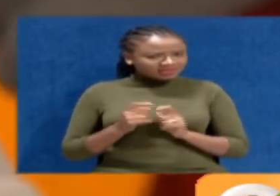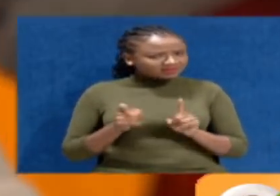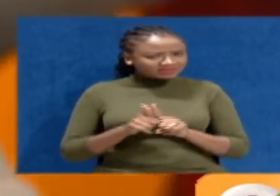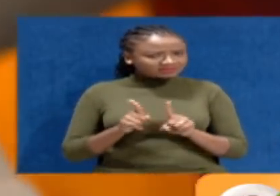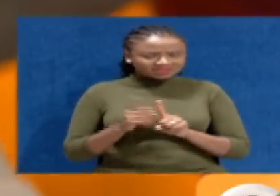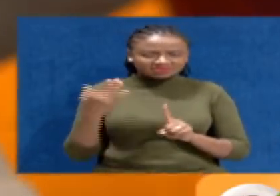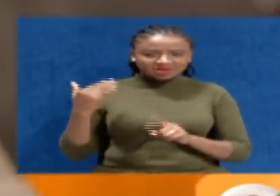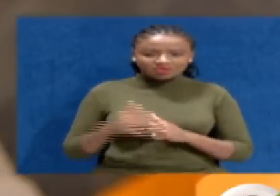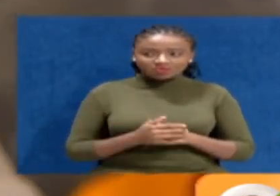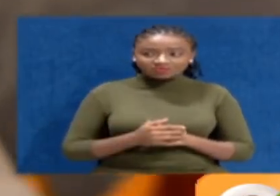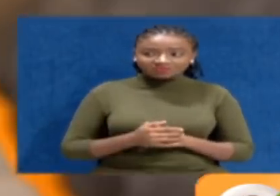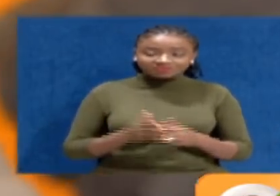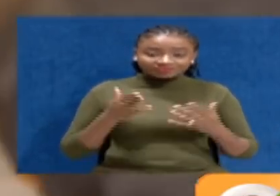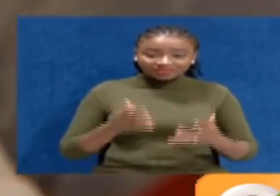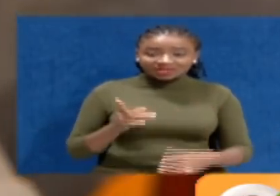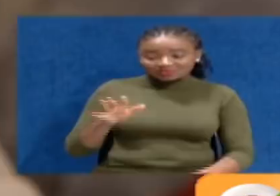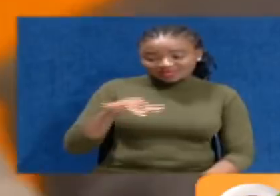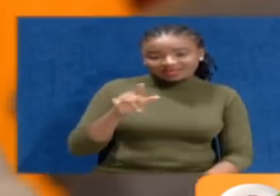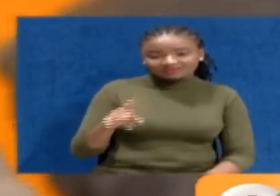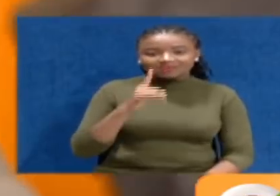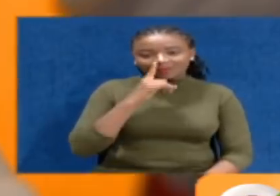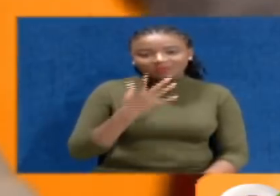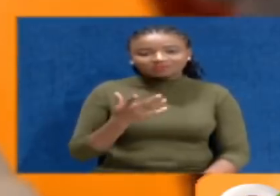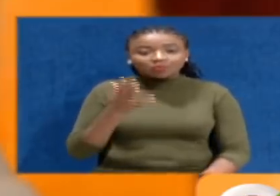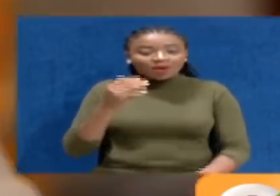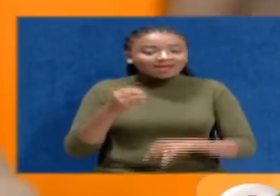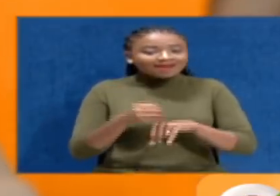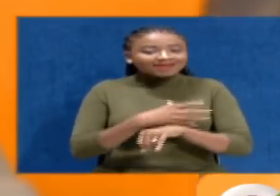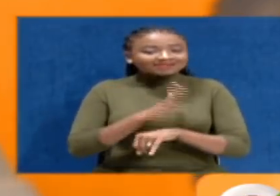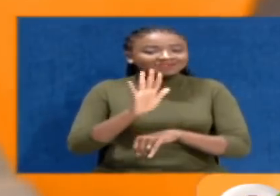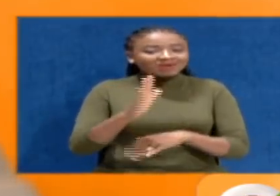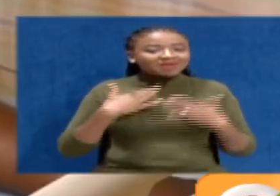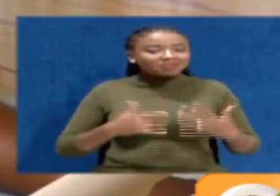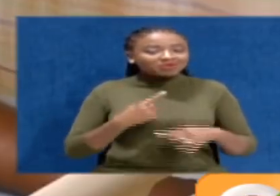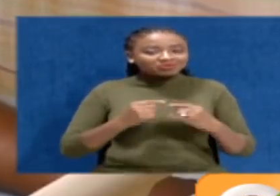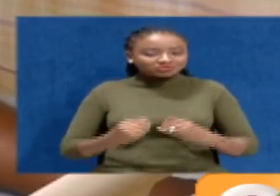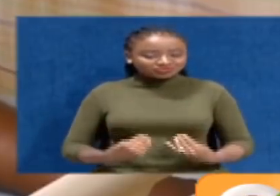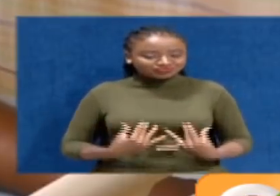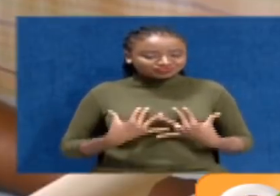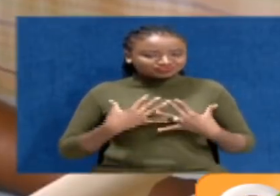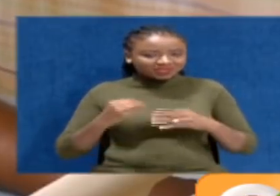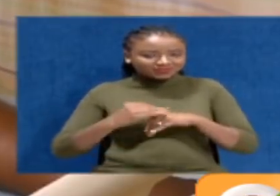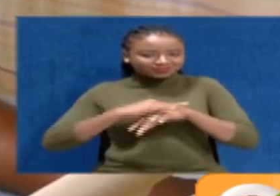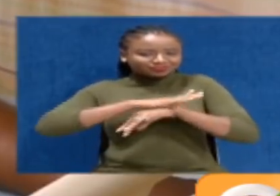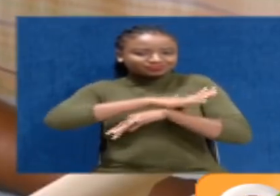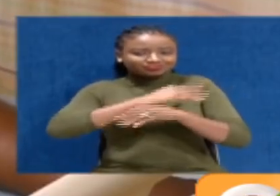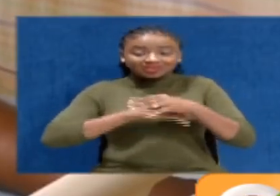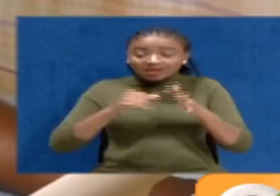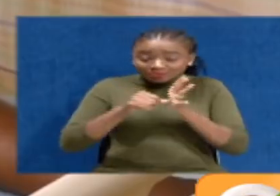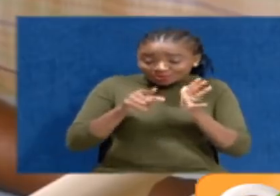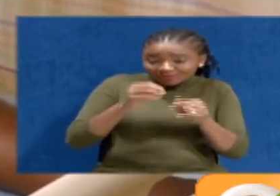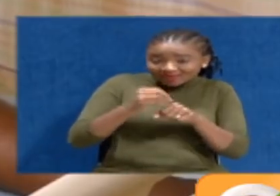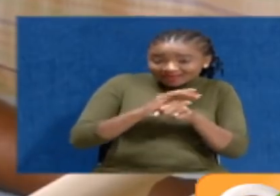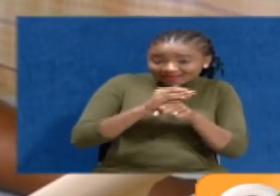problem. Kimbilio is now his new home as the cancer in his body continues to spread. The problem with this cancer is